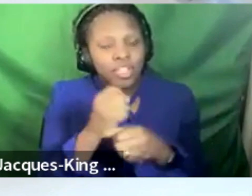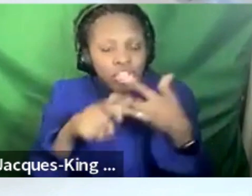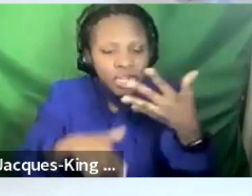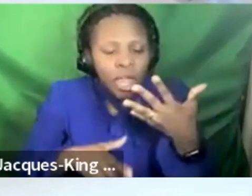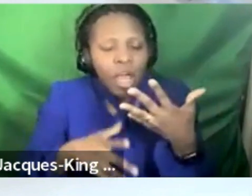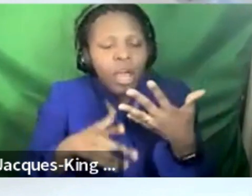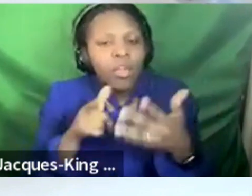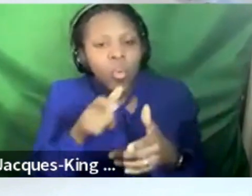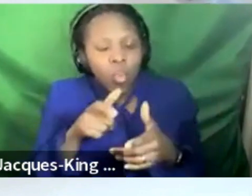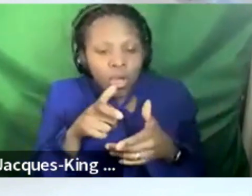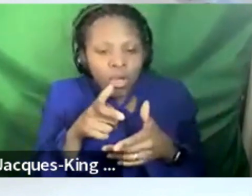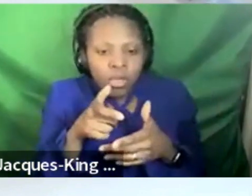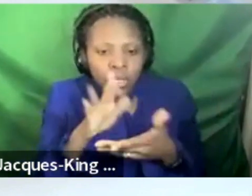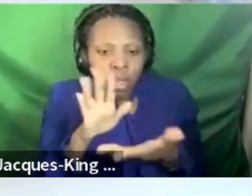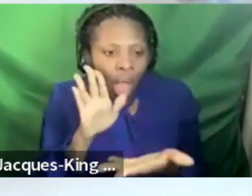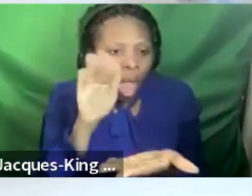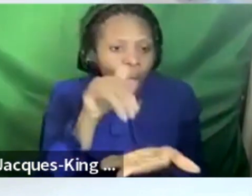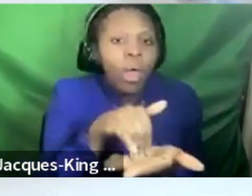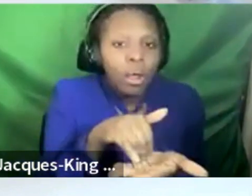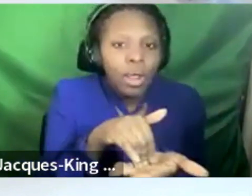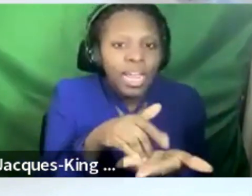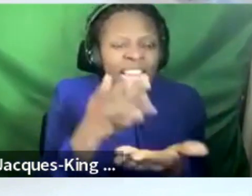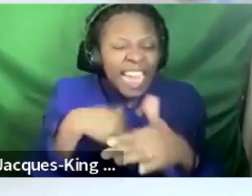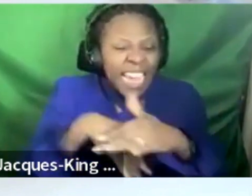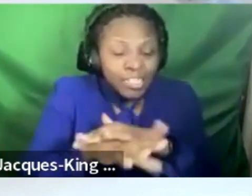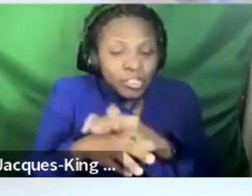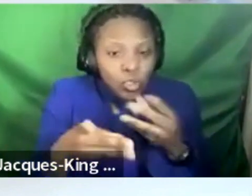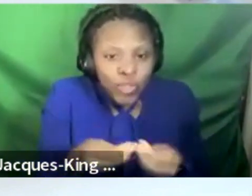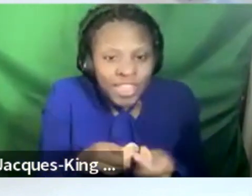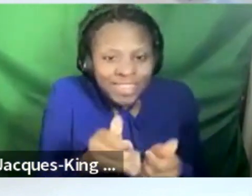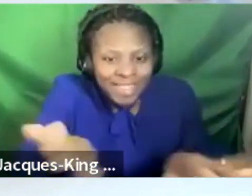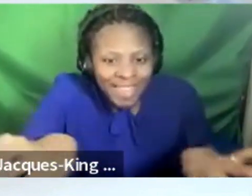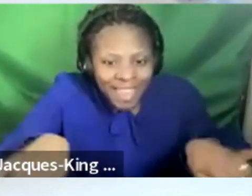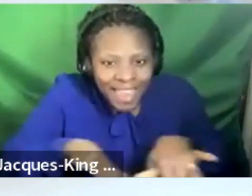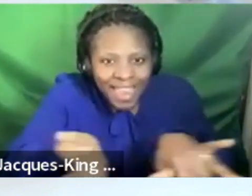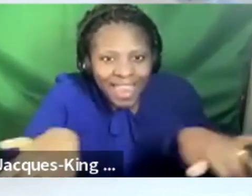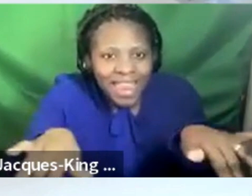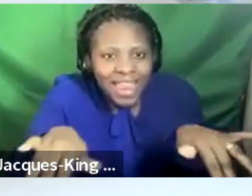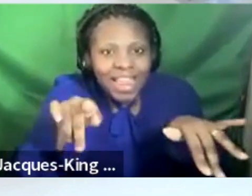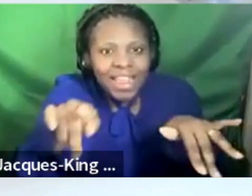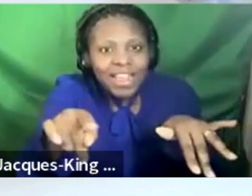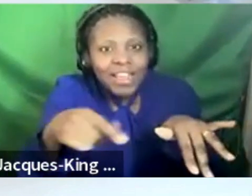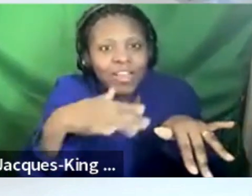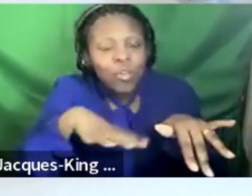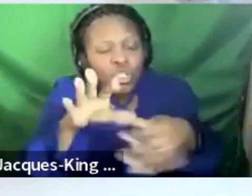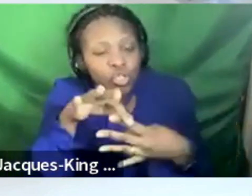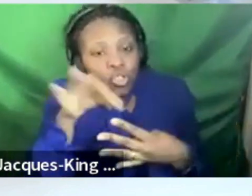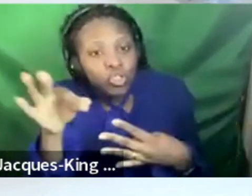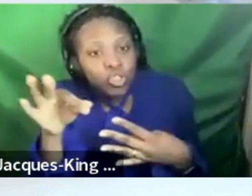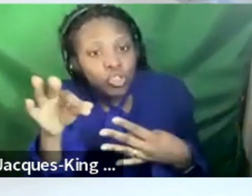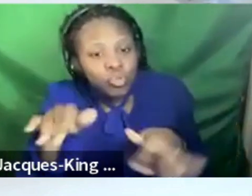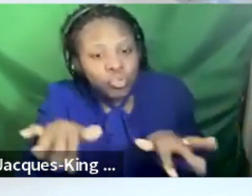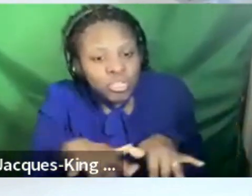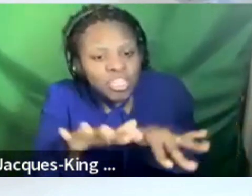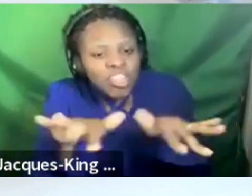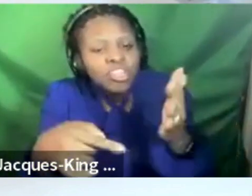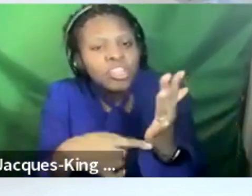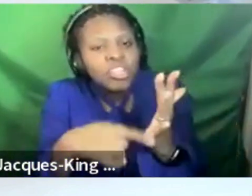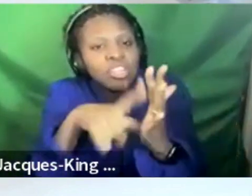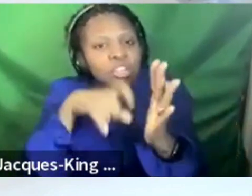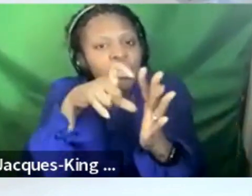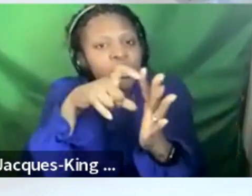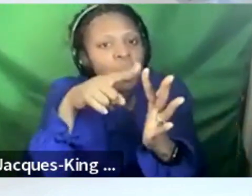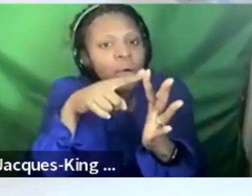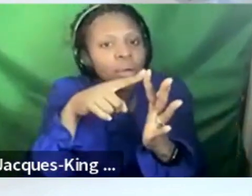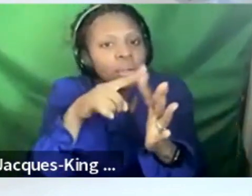you then just let the words take you there. It's a bit like getting into the sea. And you want to, you know, if you